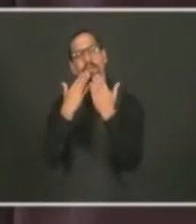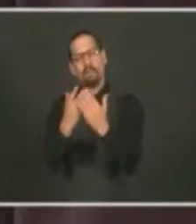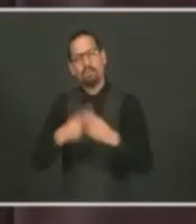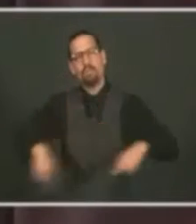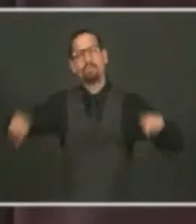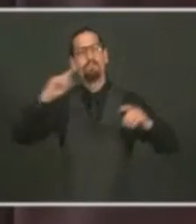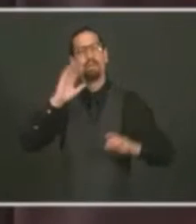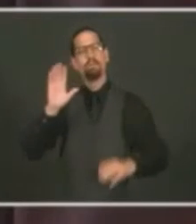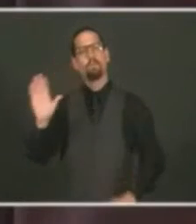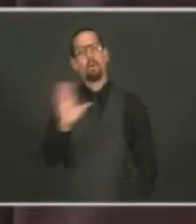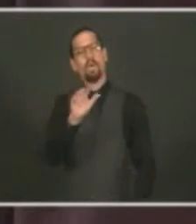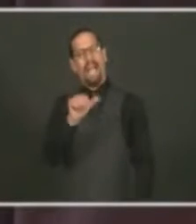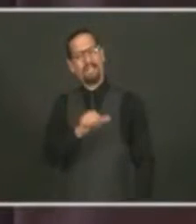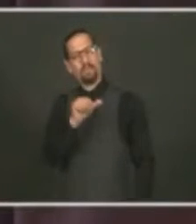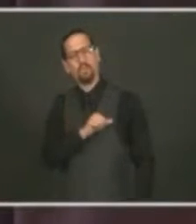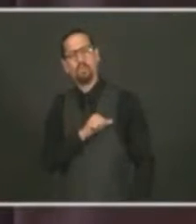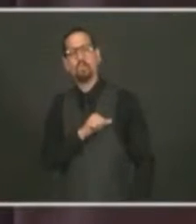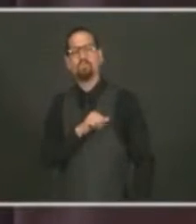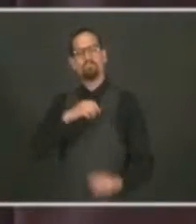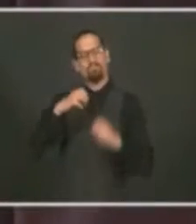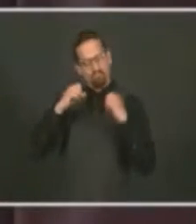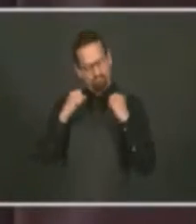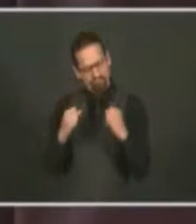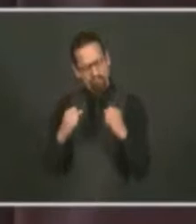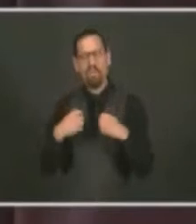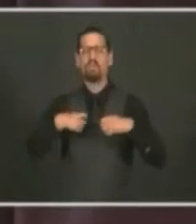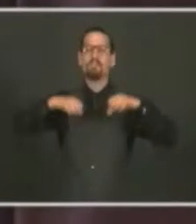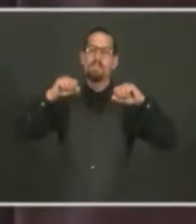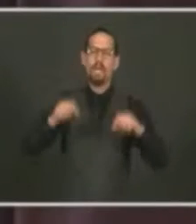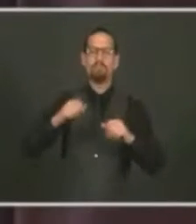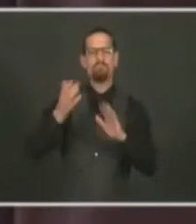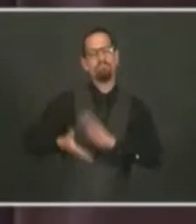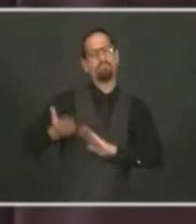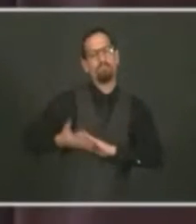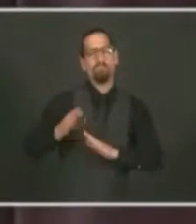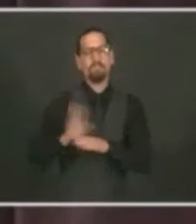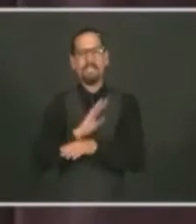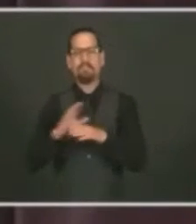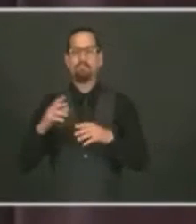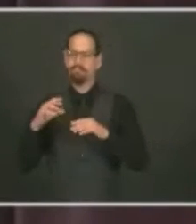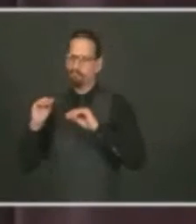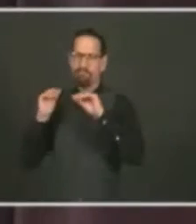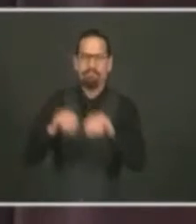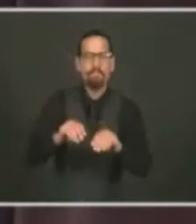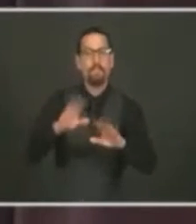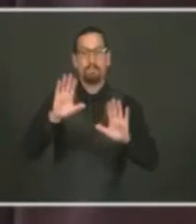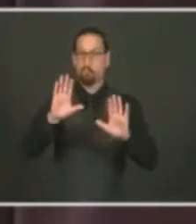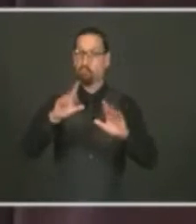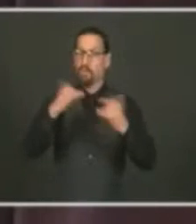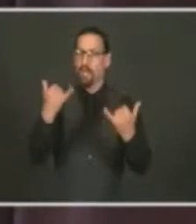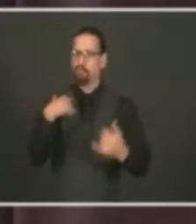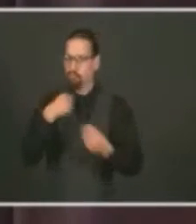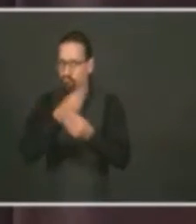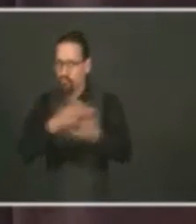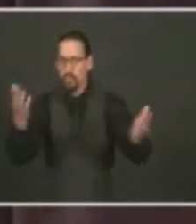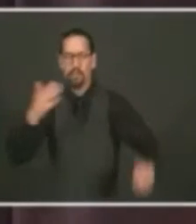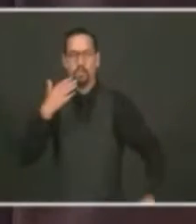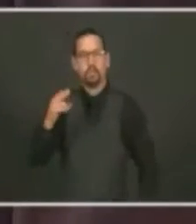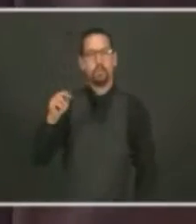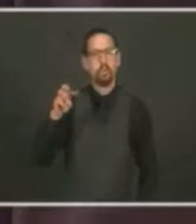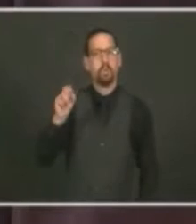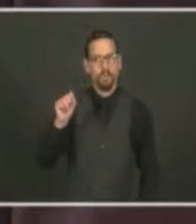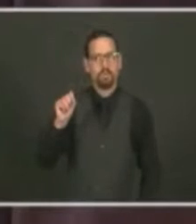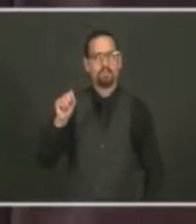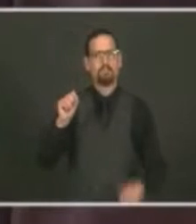Take It Outside helps you. I have a little more good news. Because it's clear that it's much